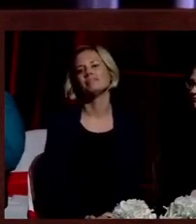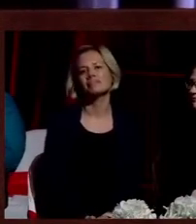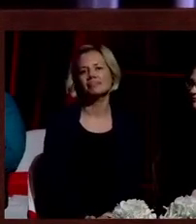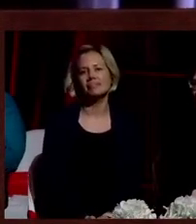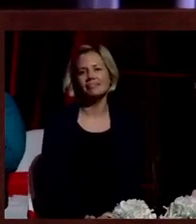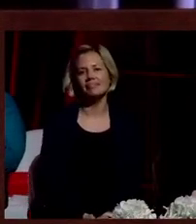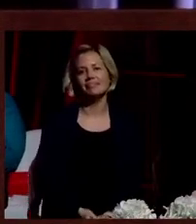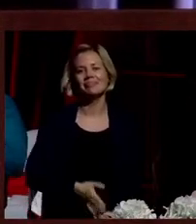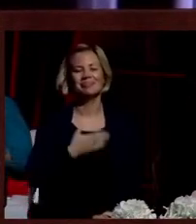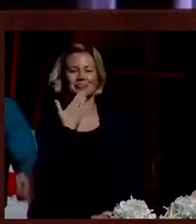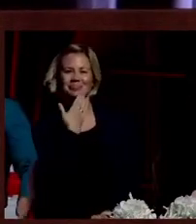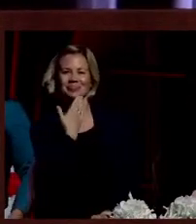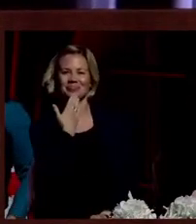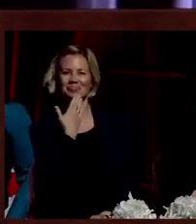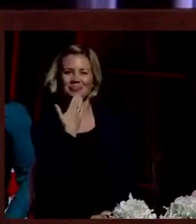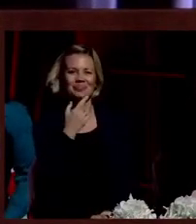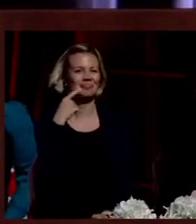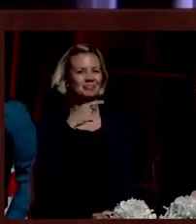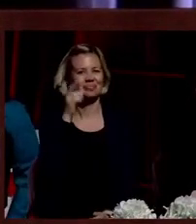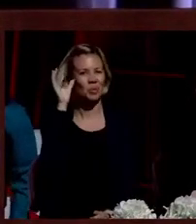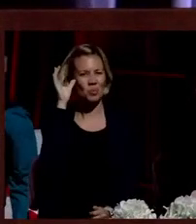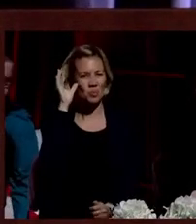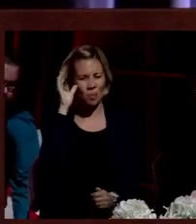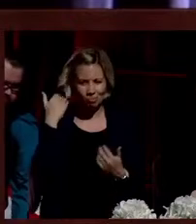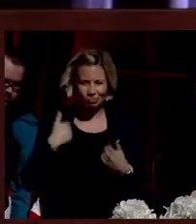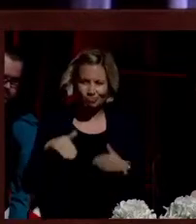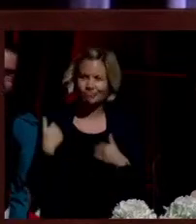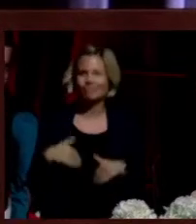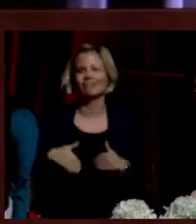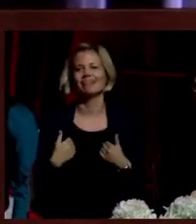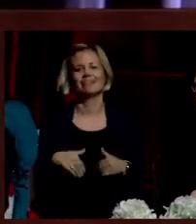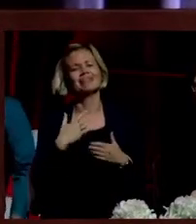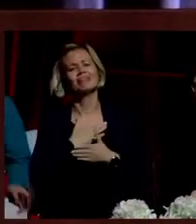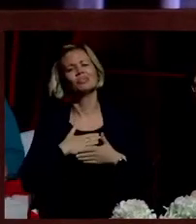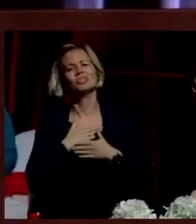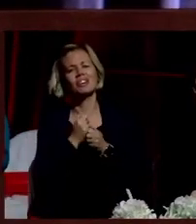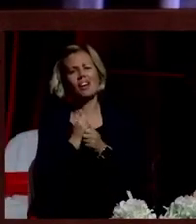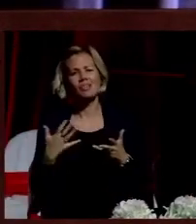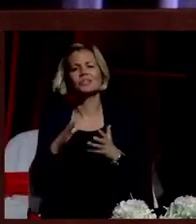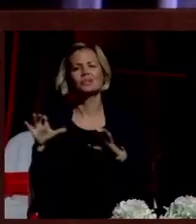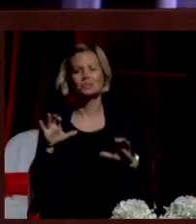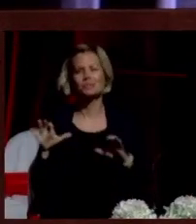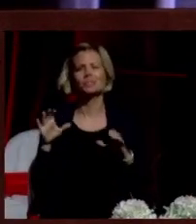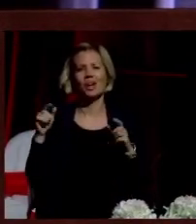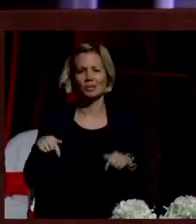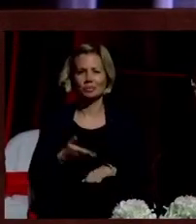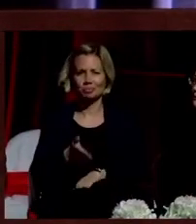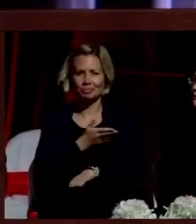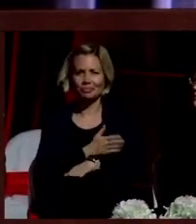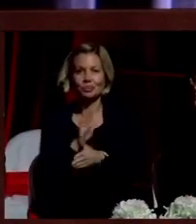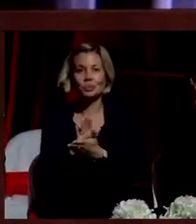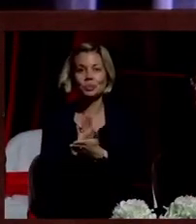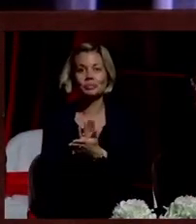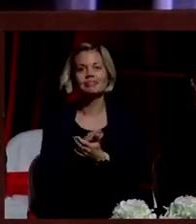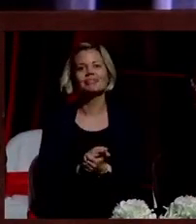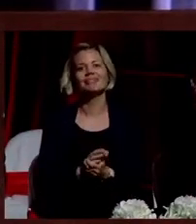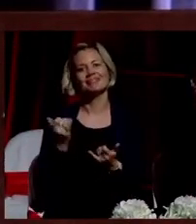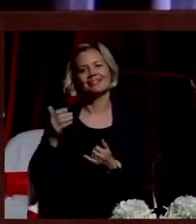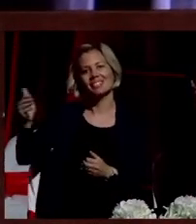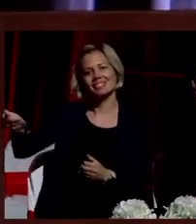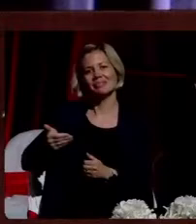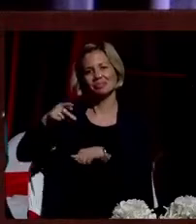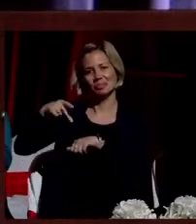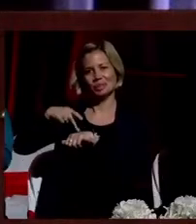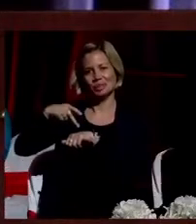Thank you, Victoria. You are a cult through and through, and I appreciate all you've done for our school. I would like to now introduce our principal, Leah